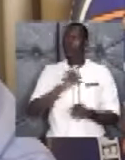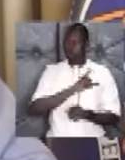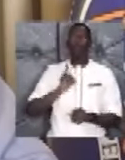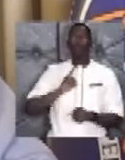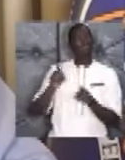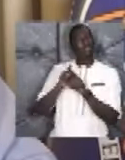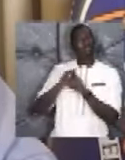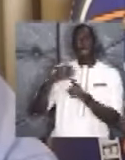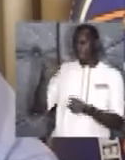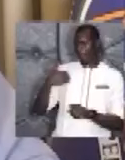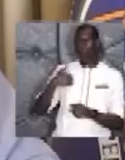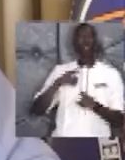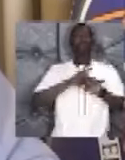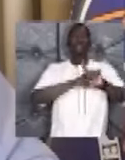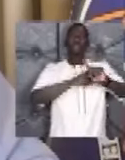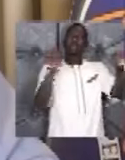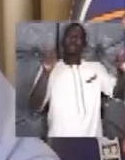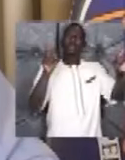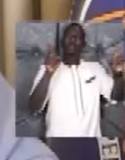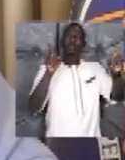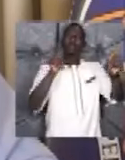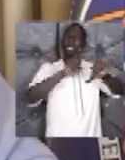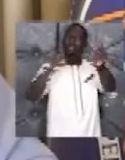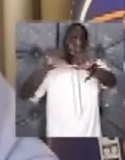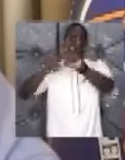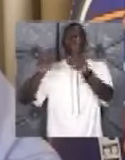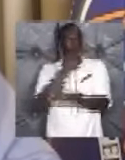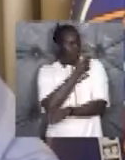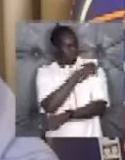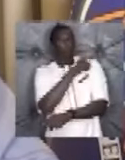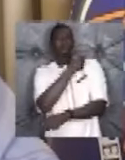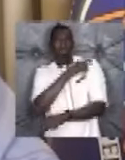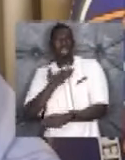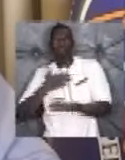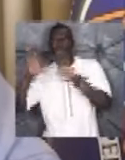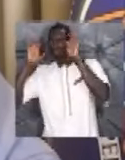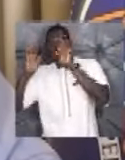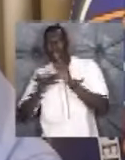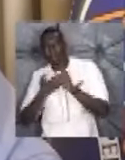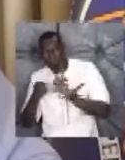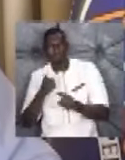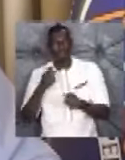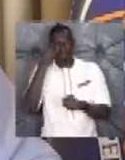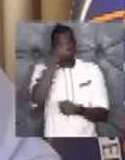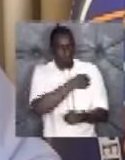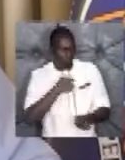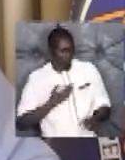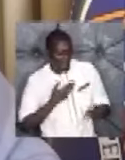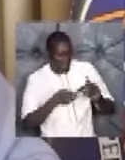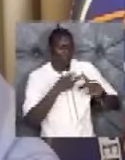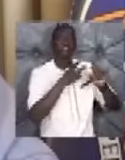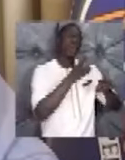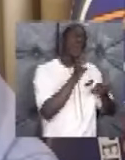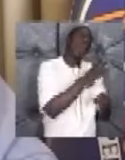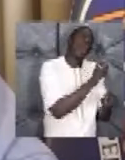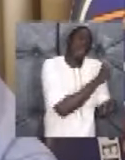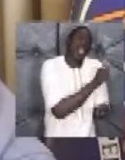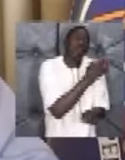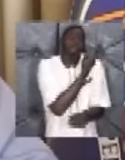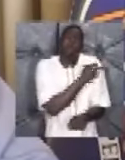as a people of diverse religious inclinations, we are admired for